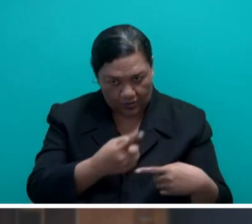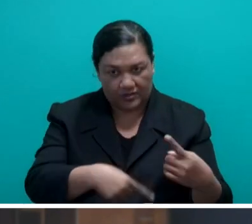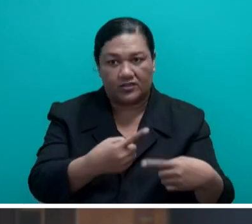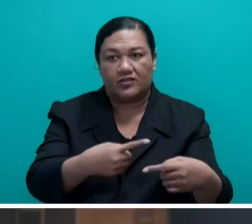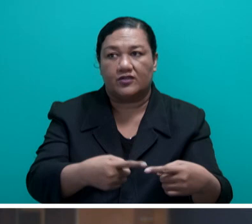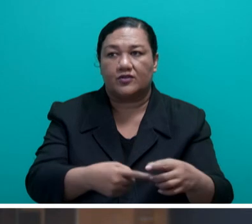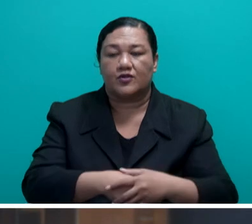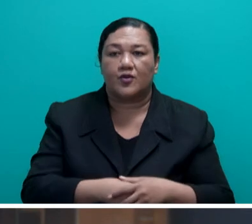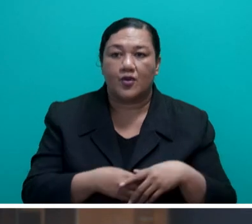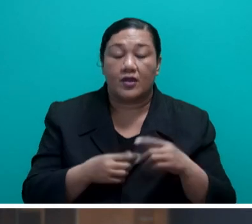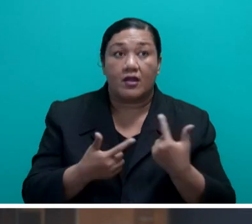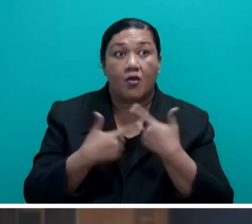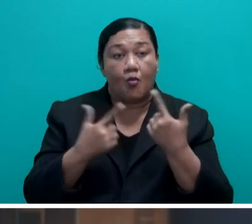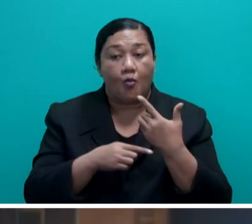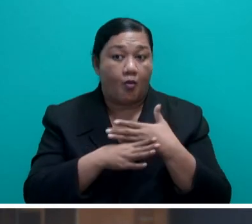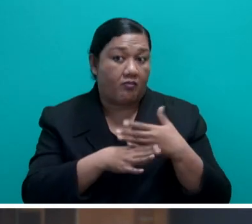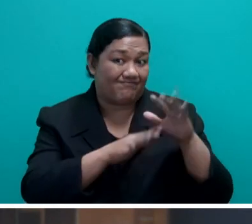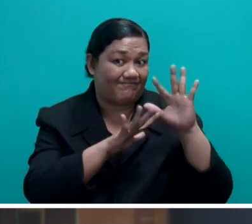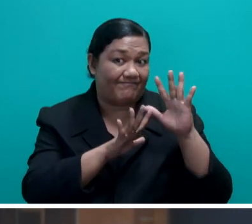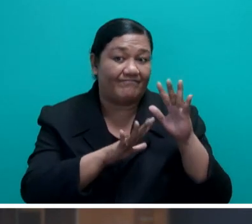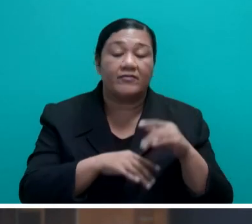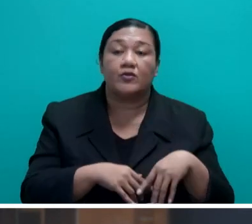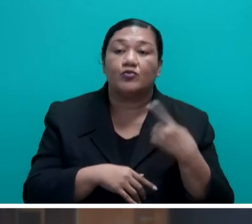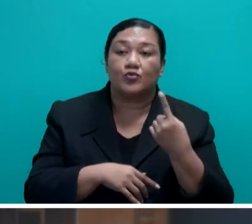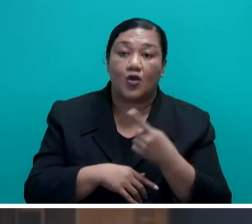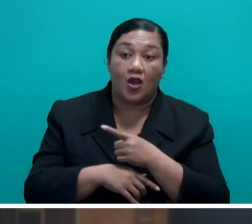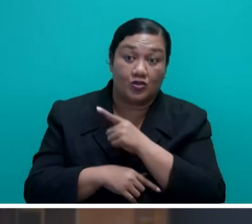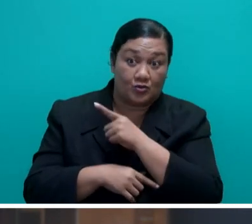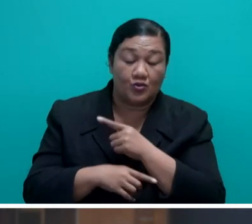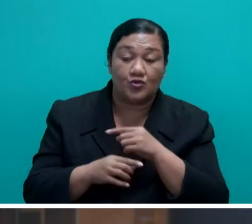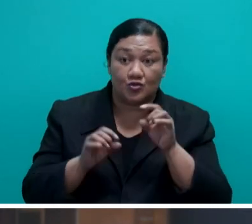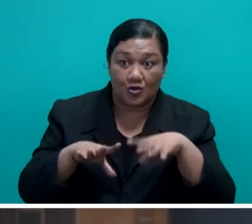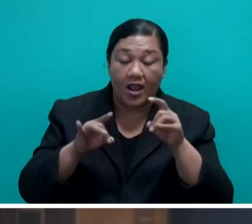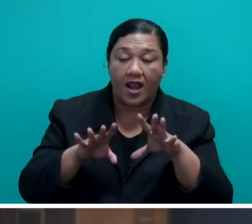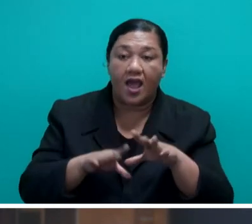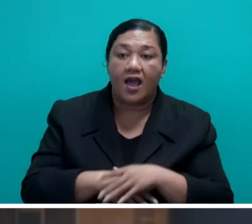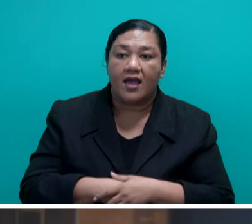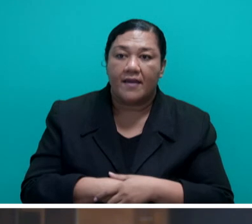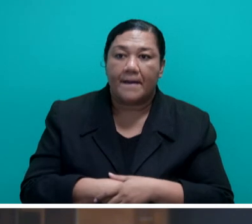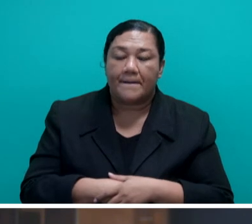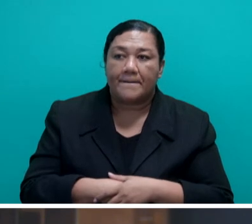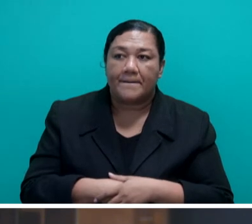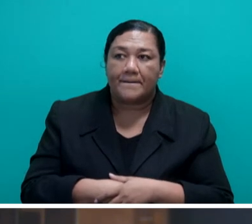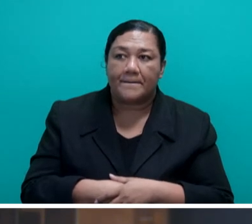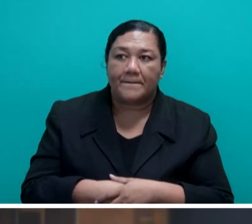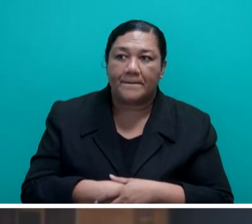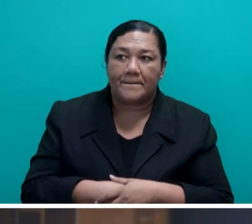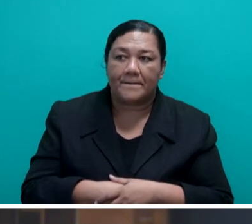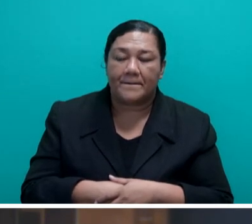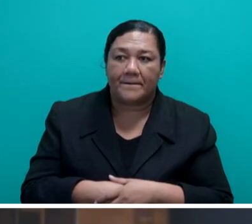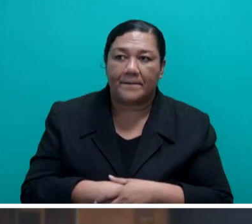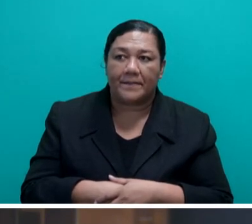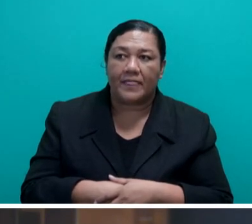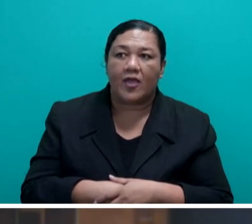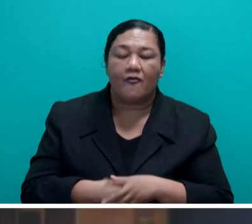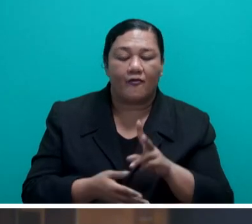to Australia, the Honourable Madam Speaker, for its understanding and support, and especially for standing